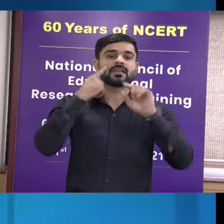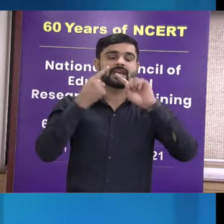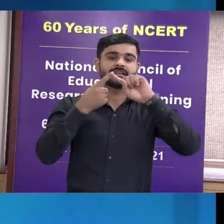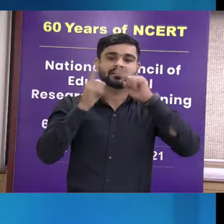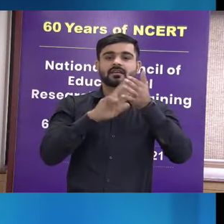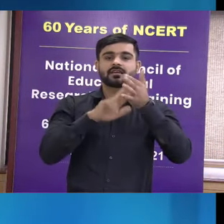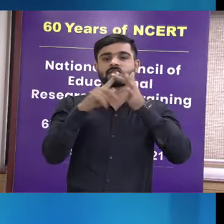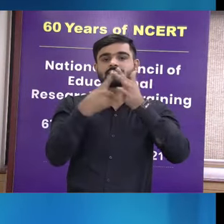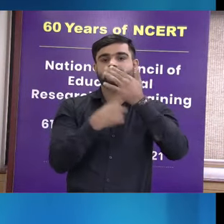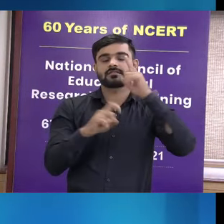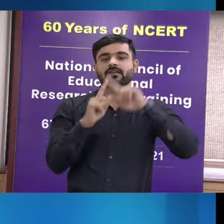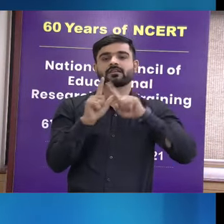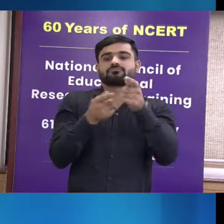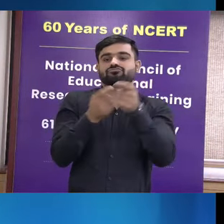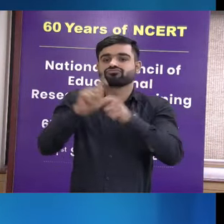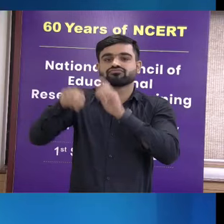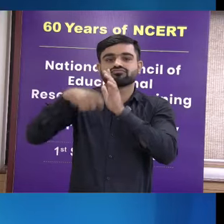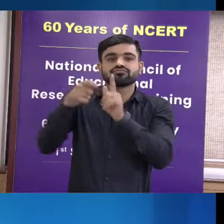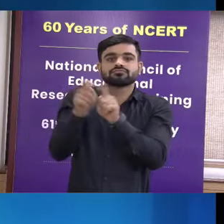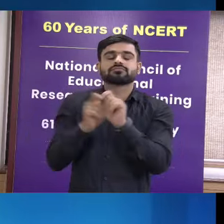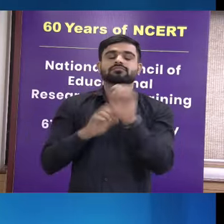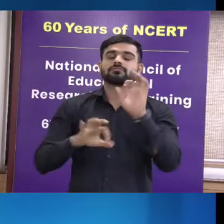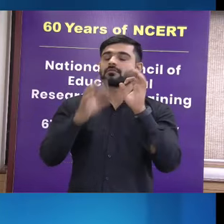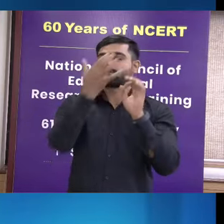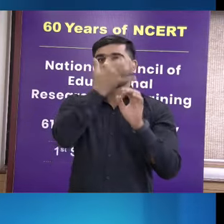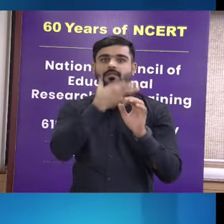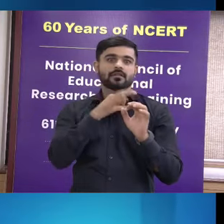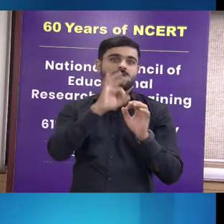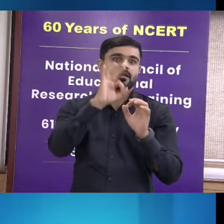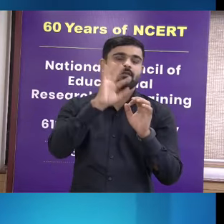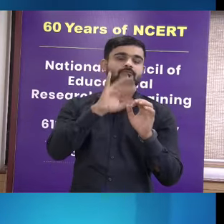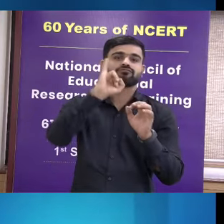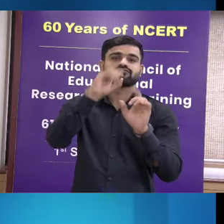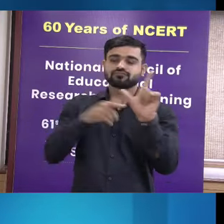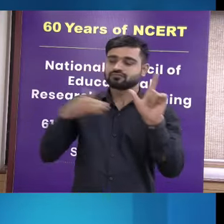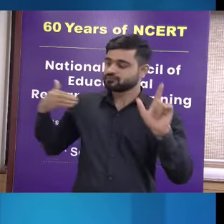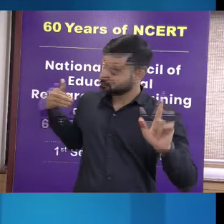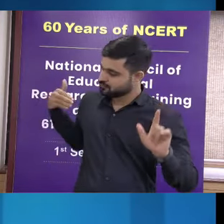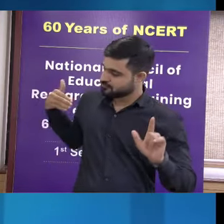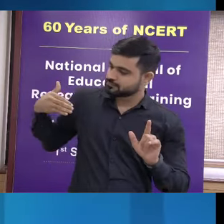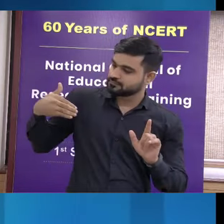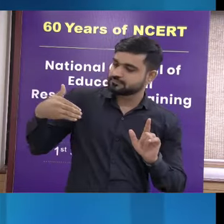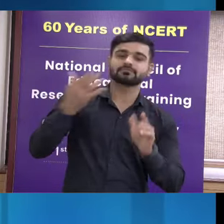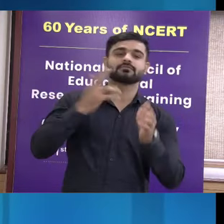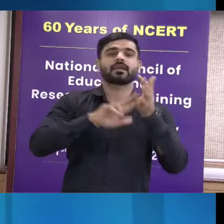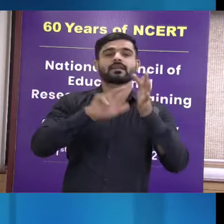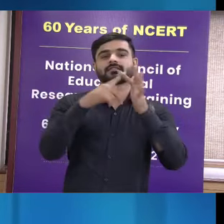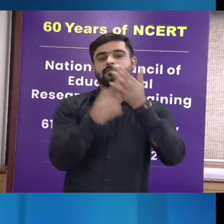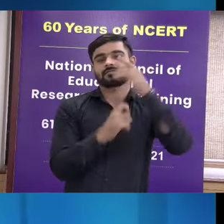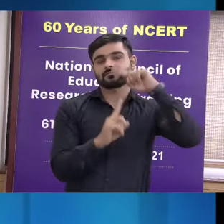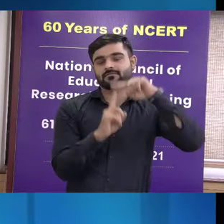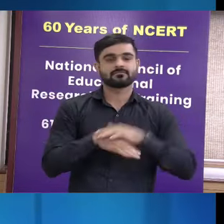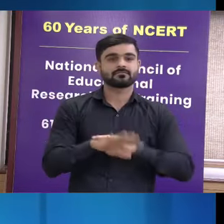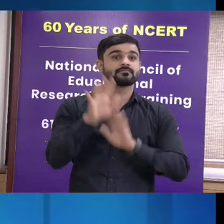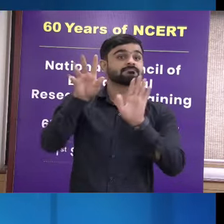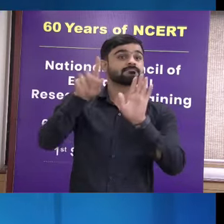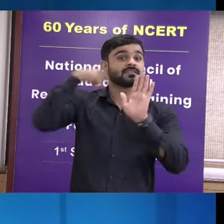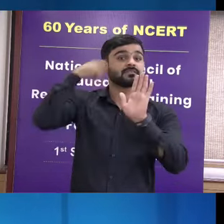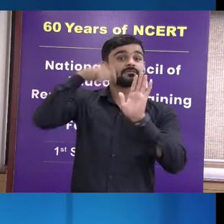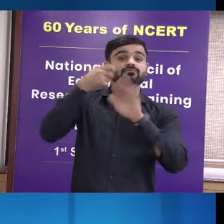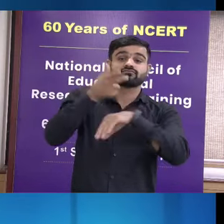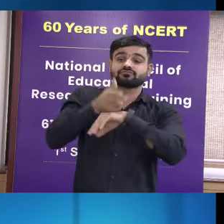NCERT production team for taking us through this beautiful 60 years journey of NCERT. Through a recorded